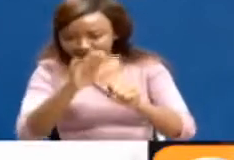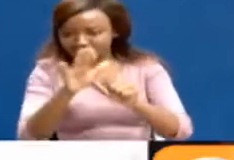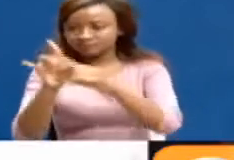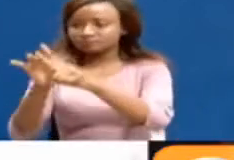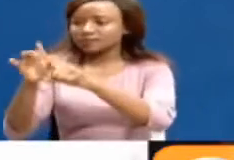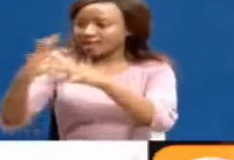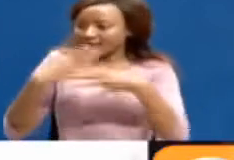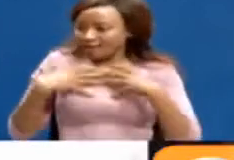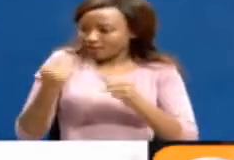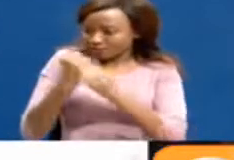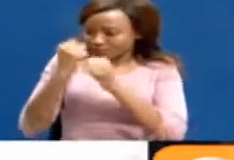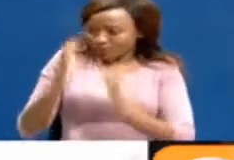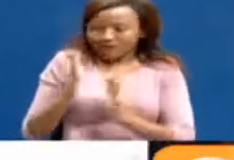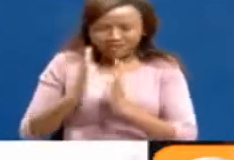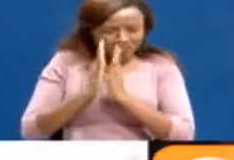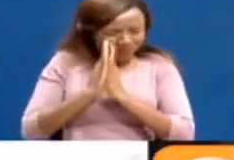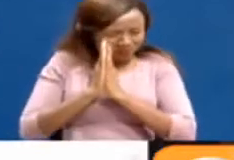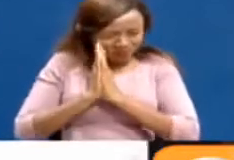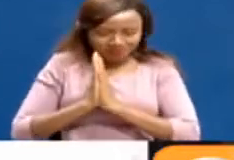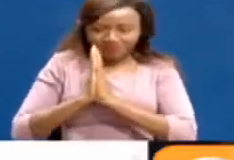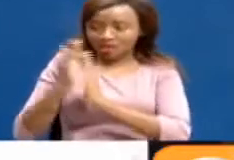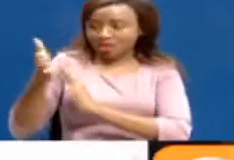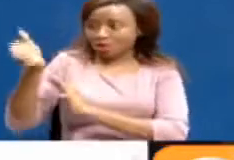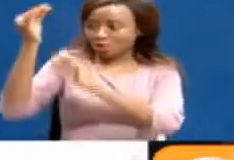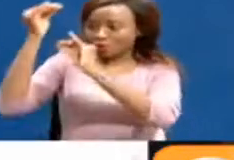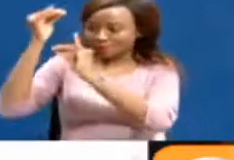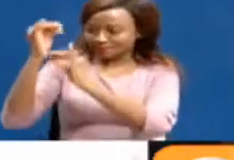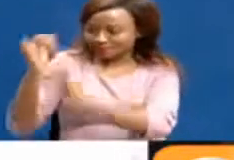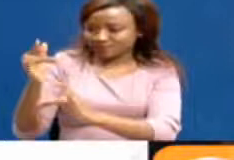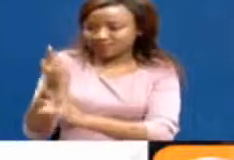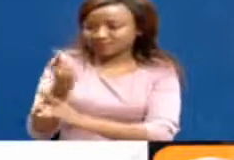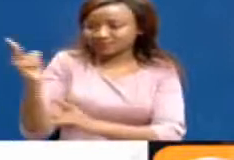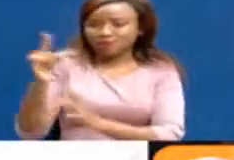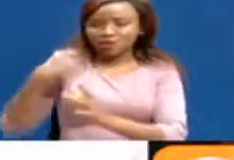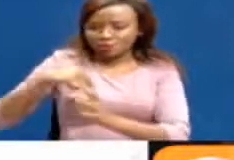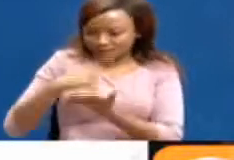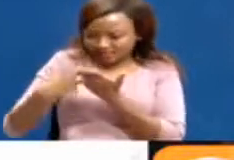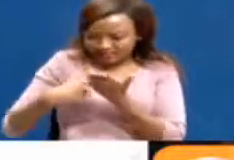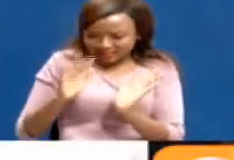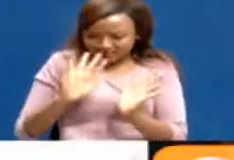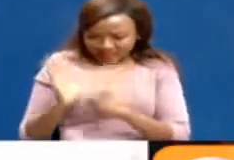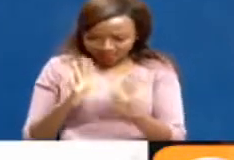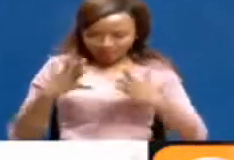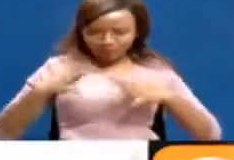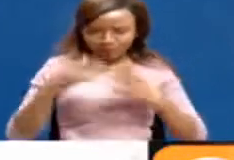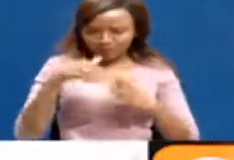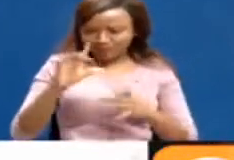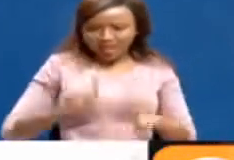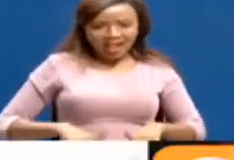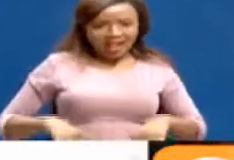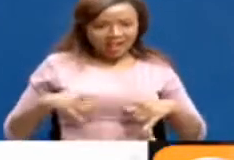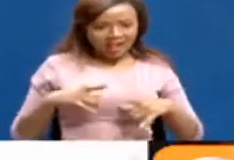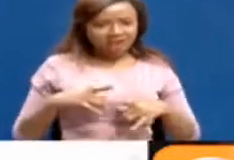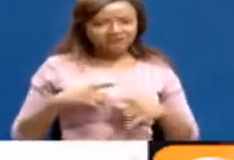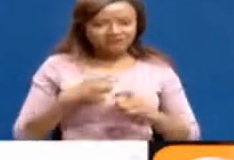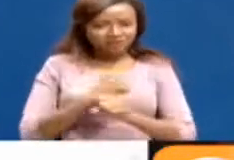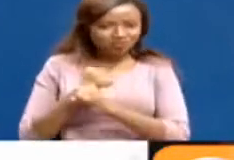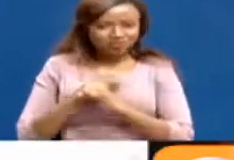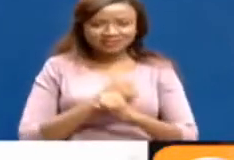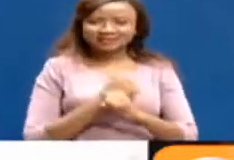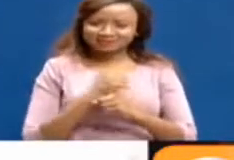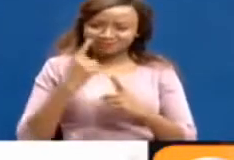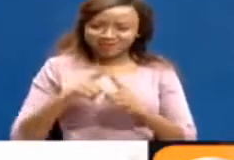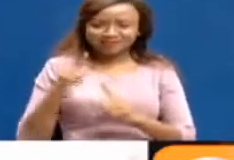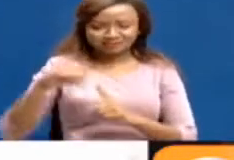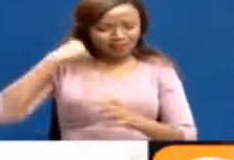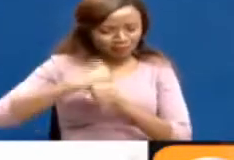workers, I just pray for God to bless them. We're talking about how these people are putting their lives on the line, but are doing an amazing job. So we must commend them for